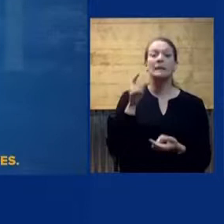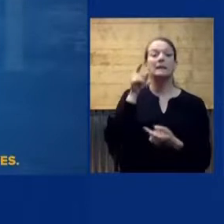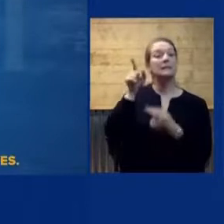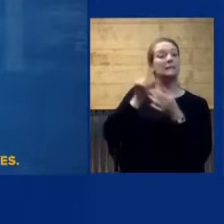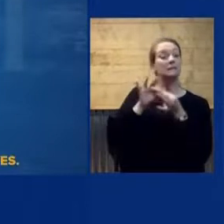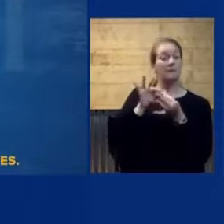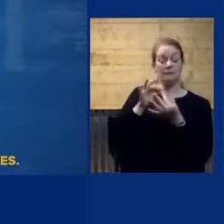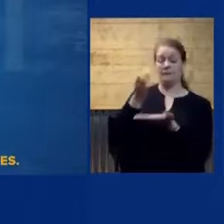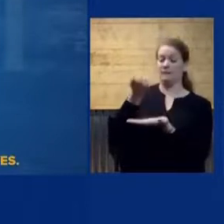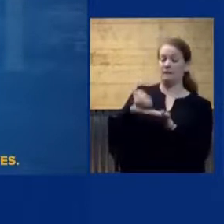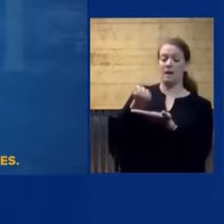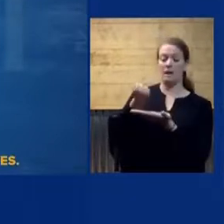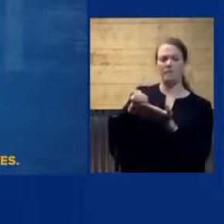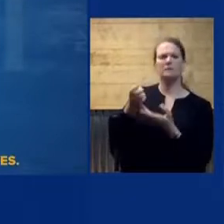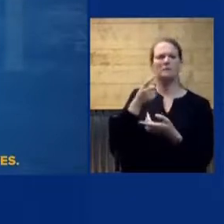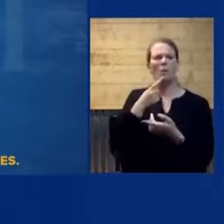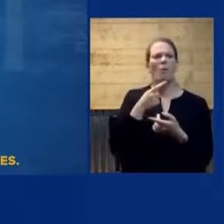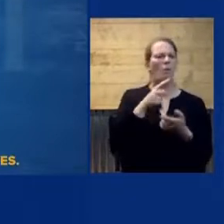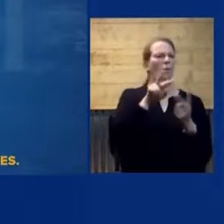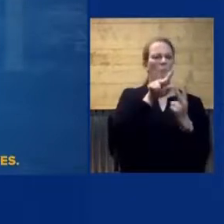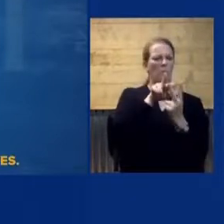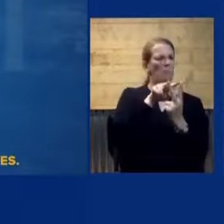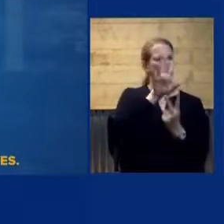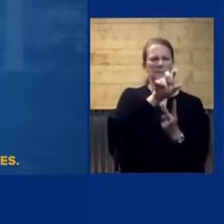choice between the economy and public health.